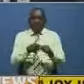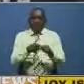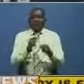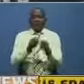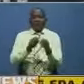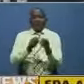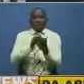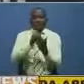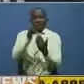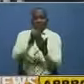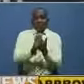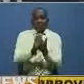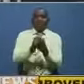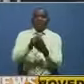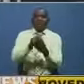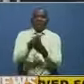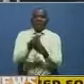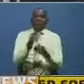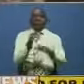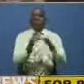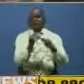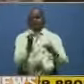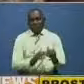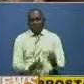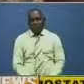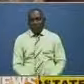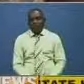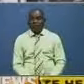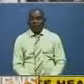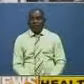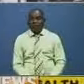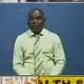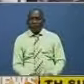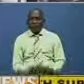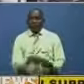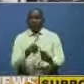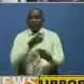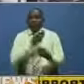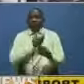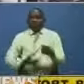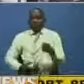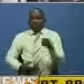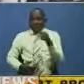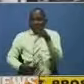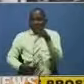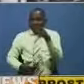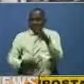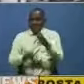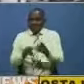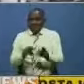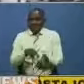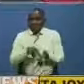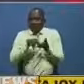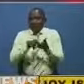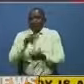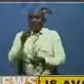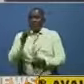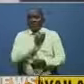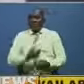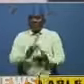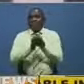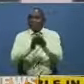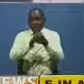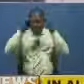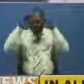September by the contractor, Vamed Engineering. Nana Achinakwejan, who represented the Asantehene, commended